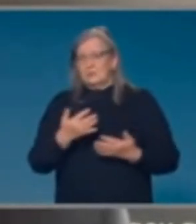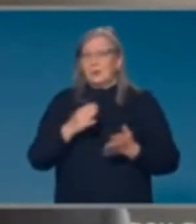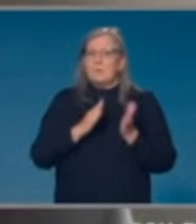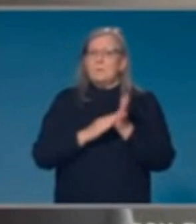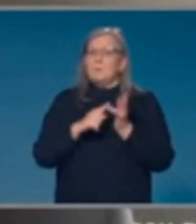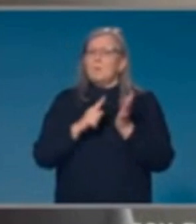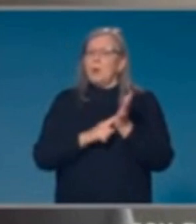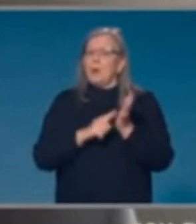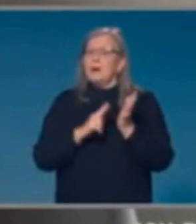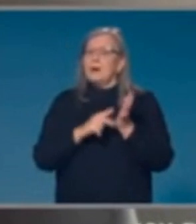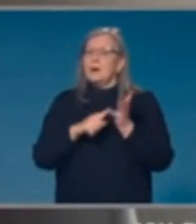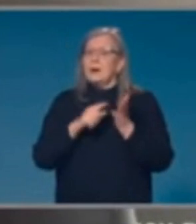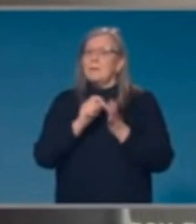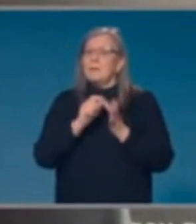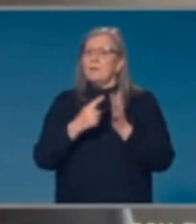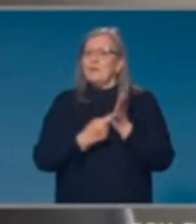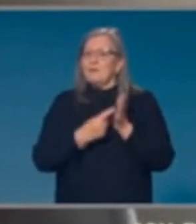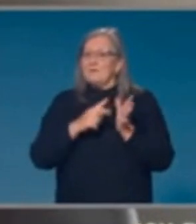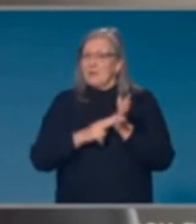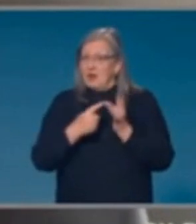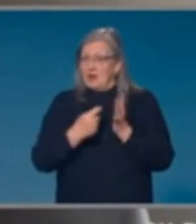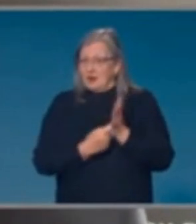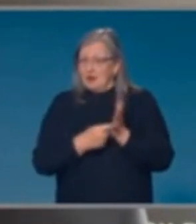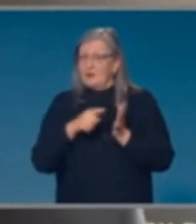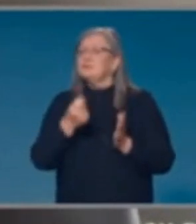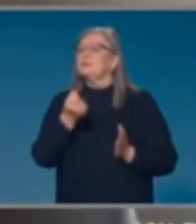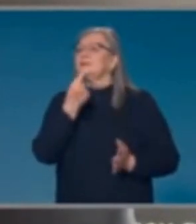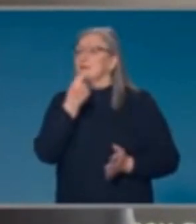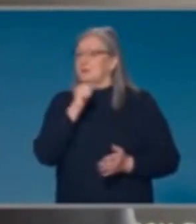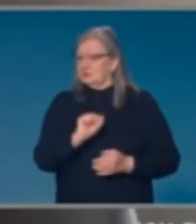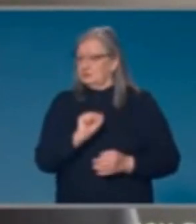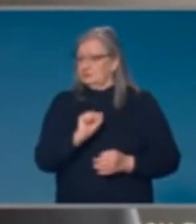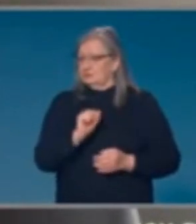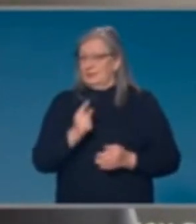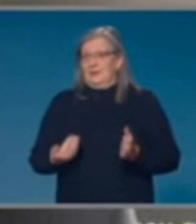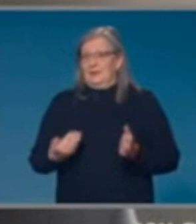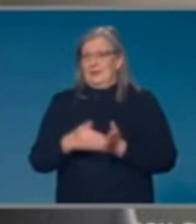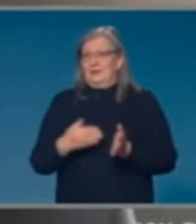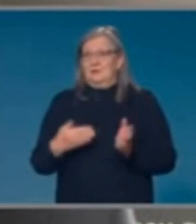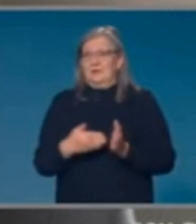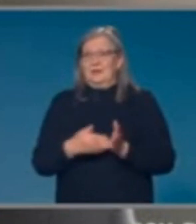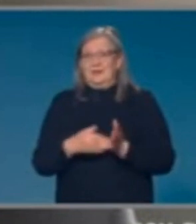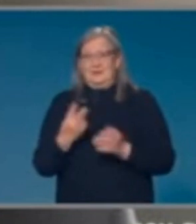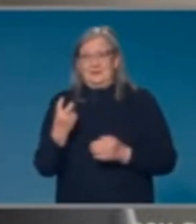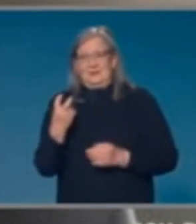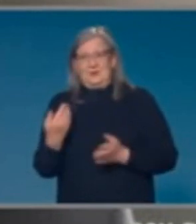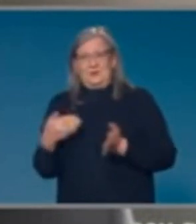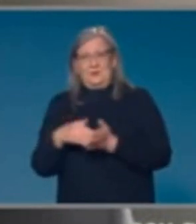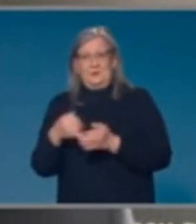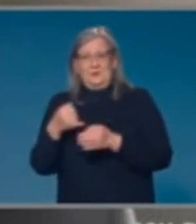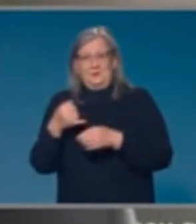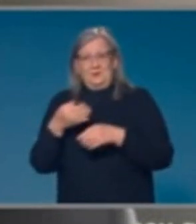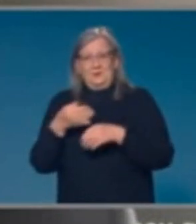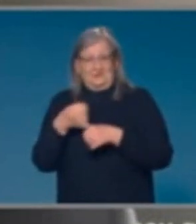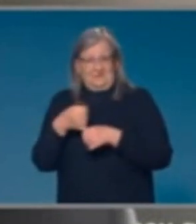medication, an antiviral. Then today, 2 new treatments which will help to save lives and protect lives in the fight